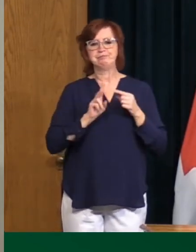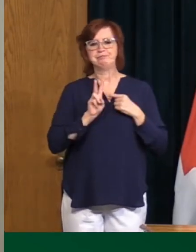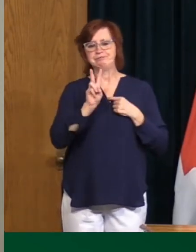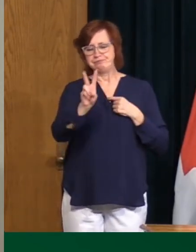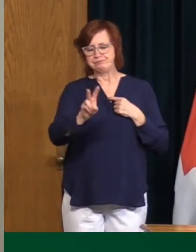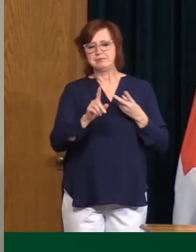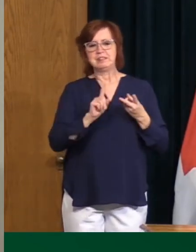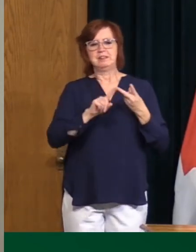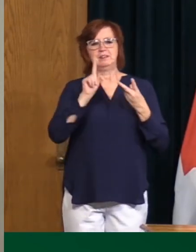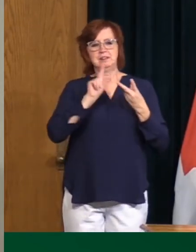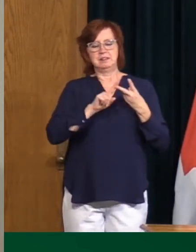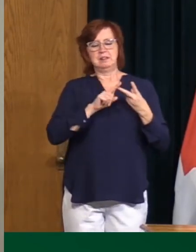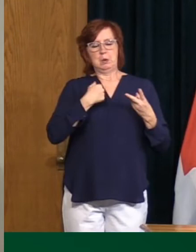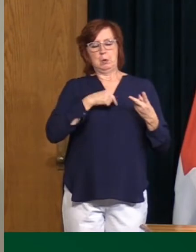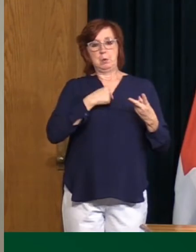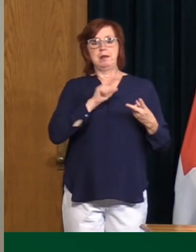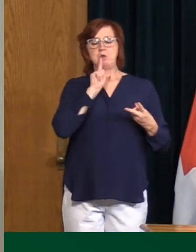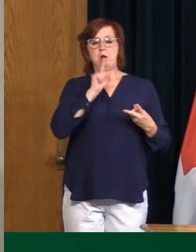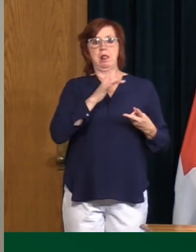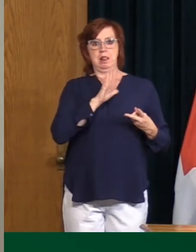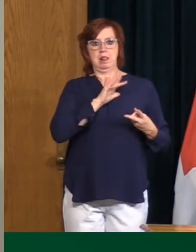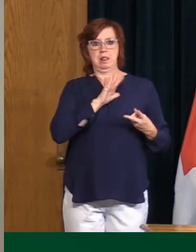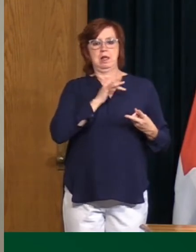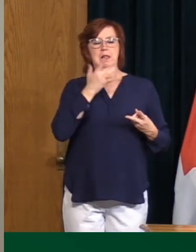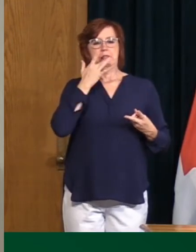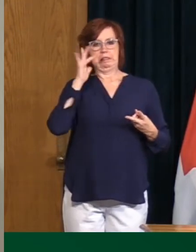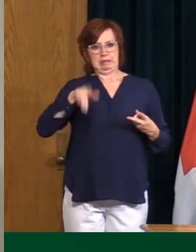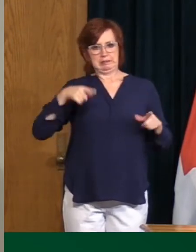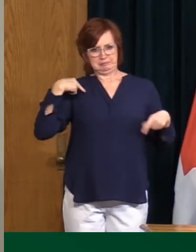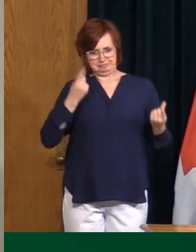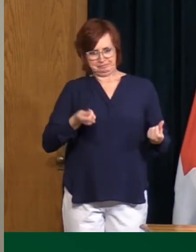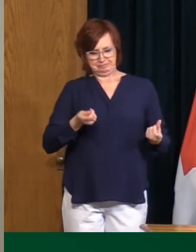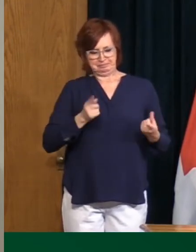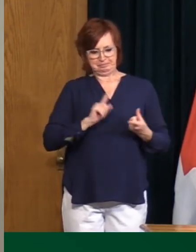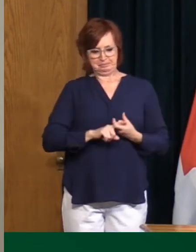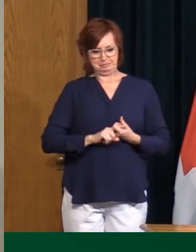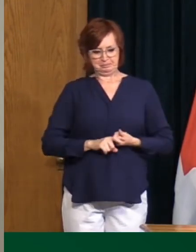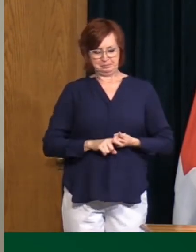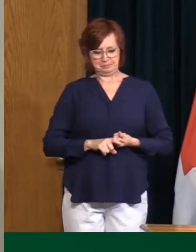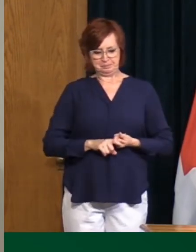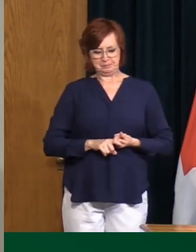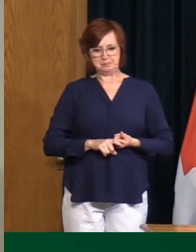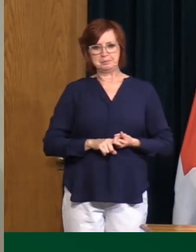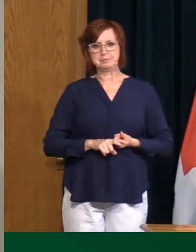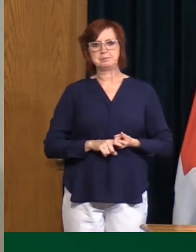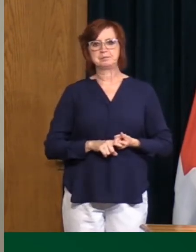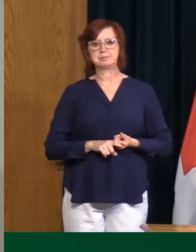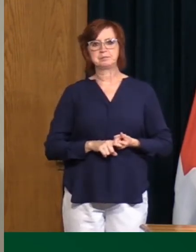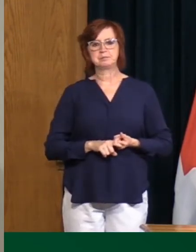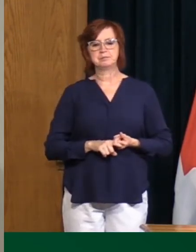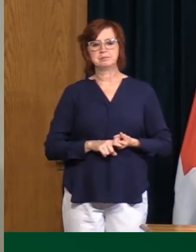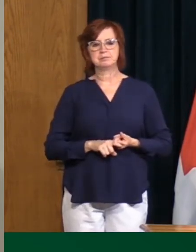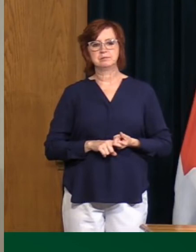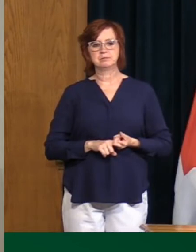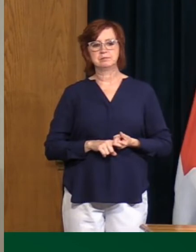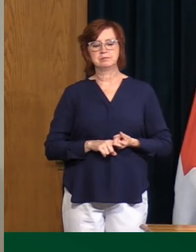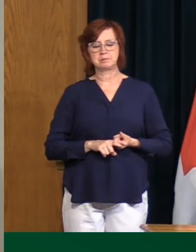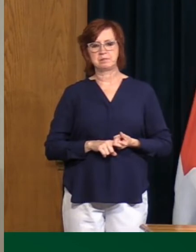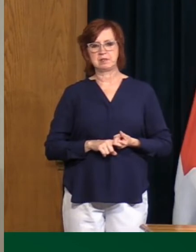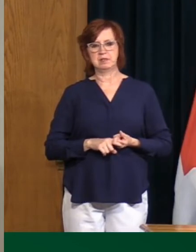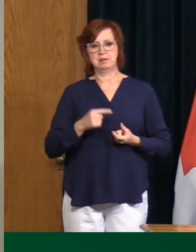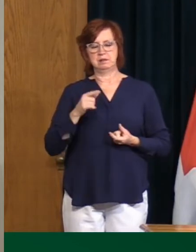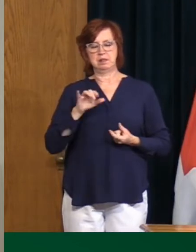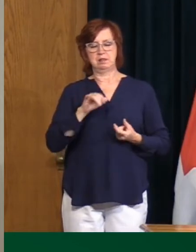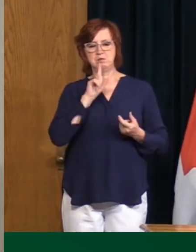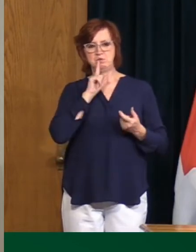that 2-meter distance, that has served us well. We have been able to extinguish the pandemic with those principles of physical